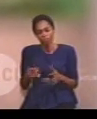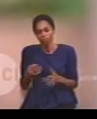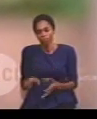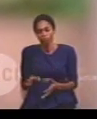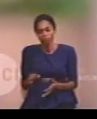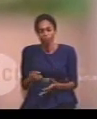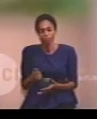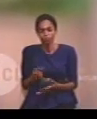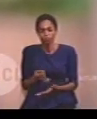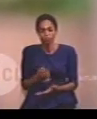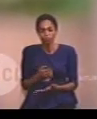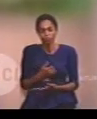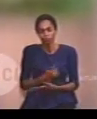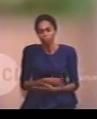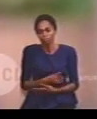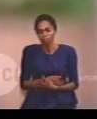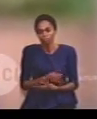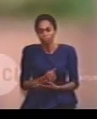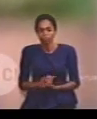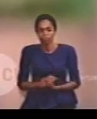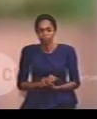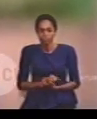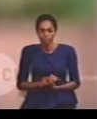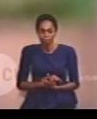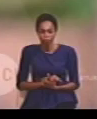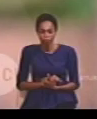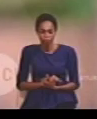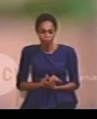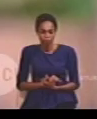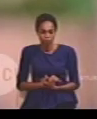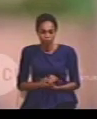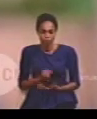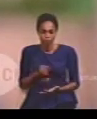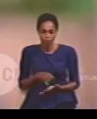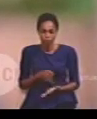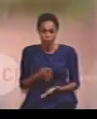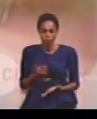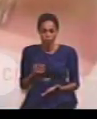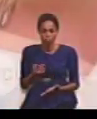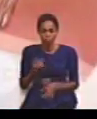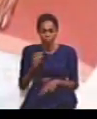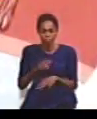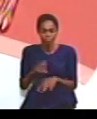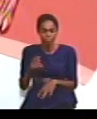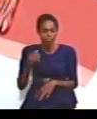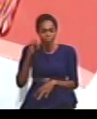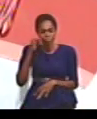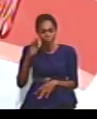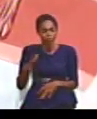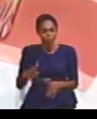out. The evacuation was not properly done. So it affected my fallopian tubes and the tube